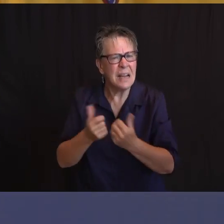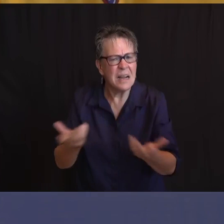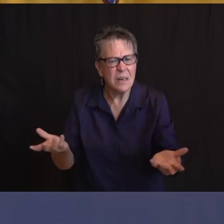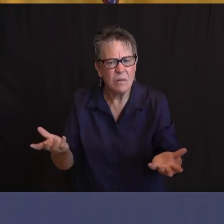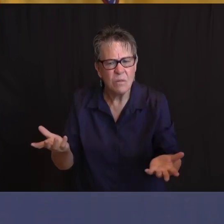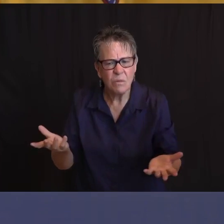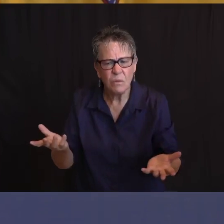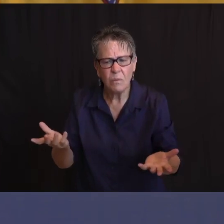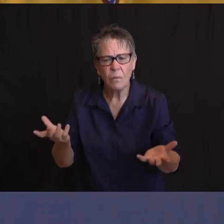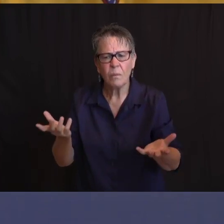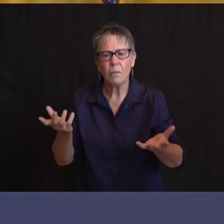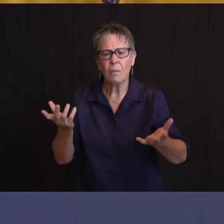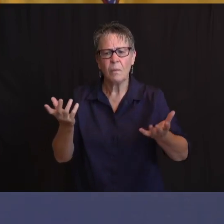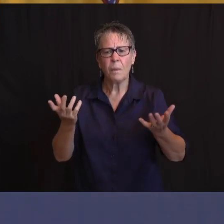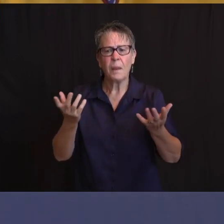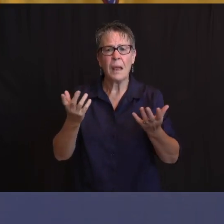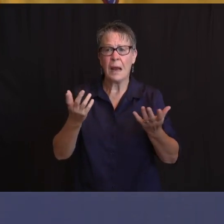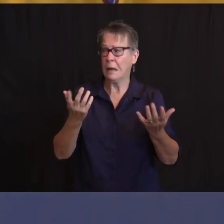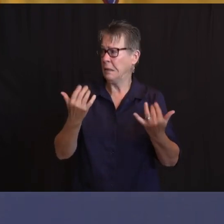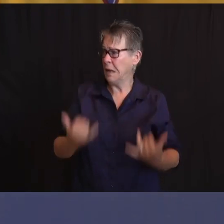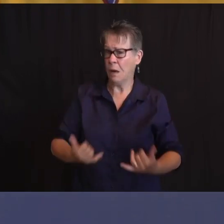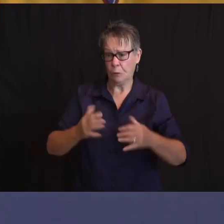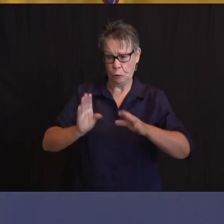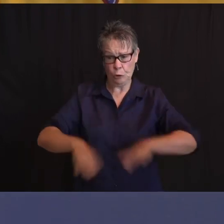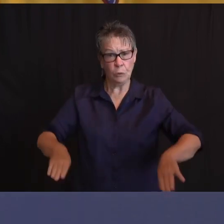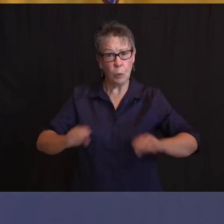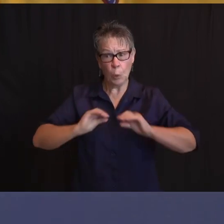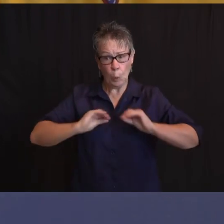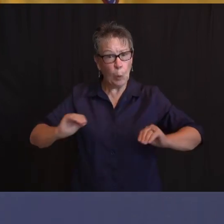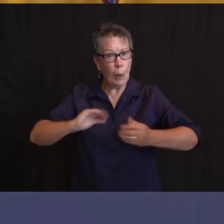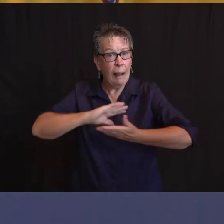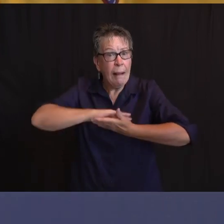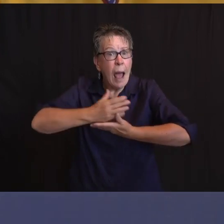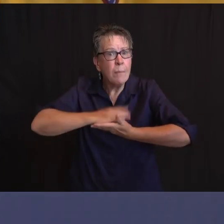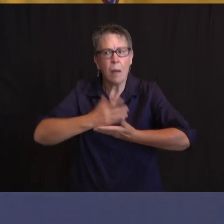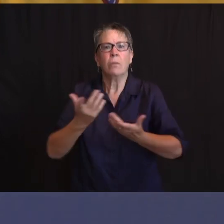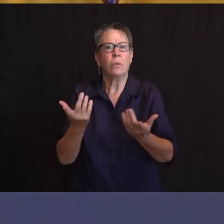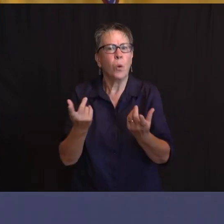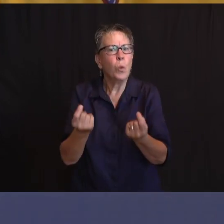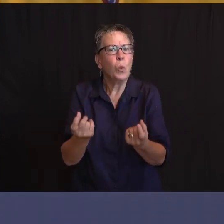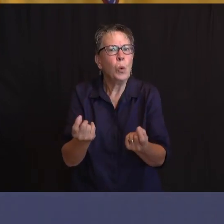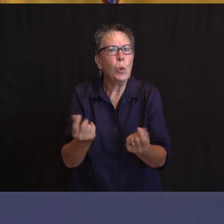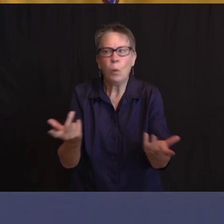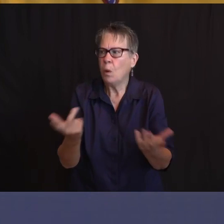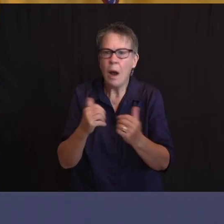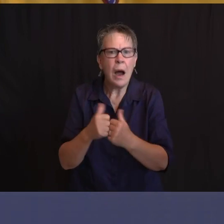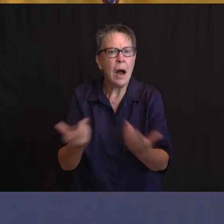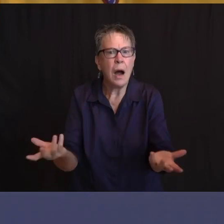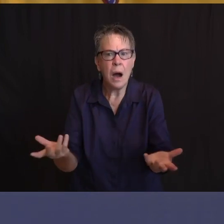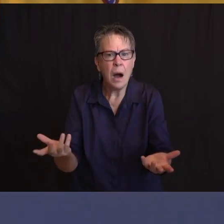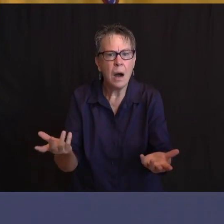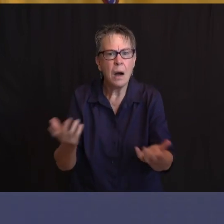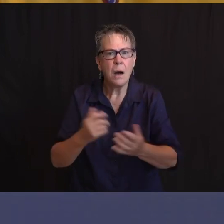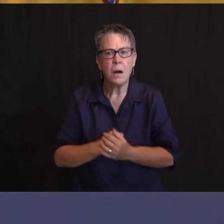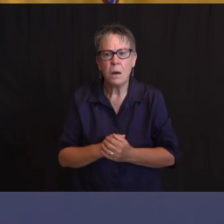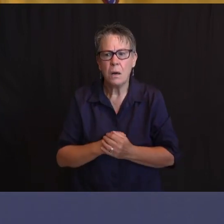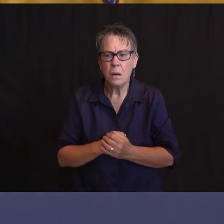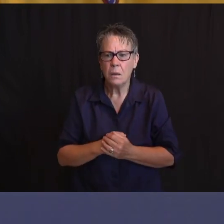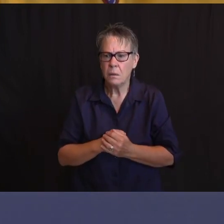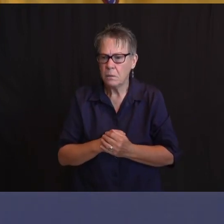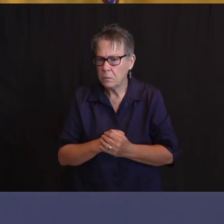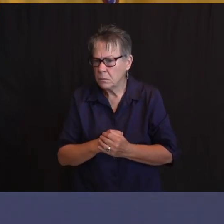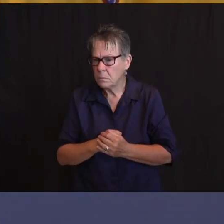them for visual learning, within 2 weeks? Real quick, any plans for another round of extensions for